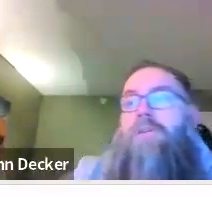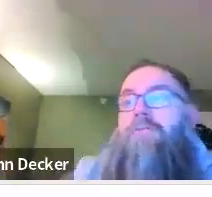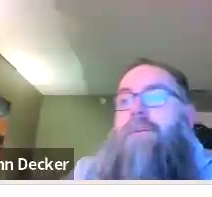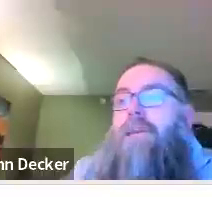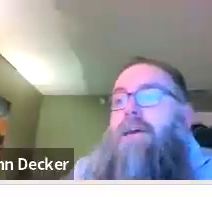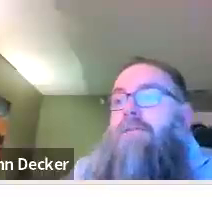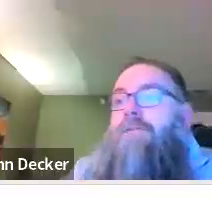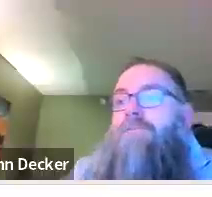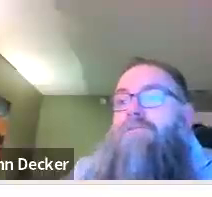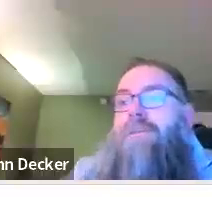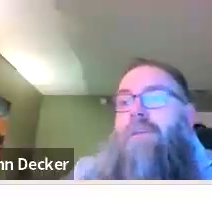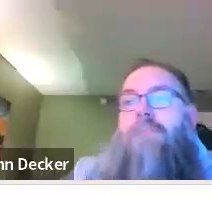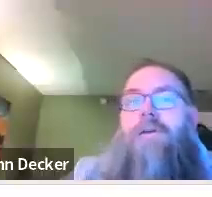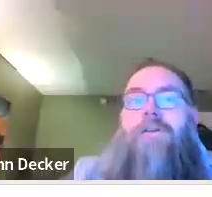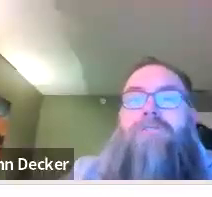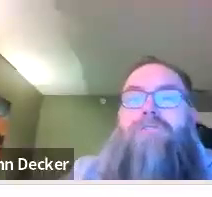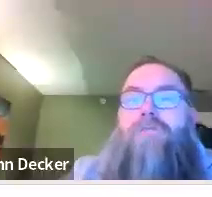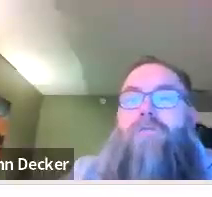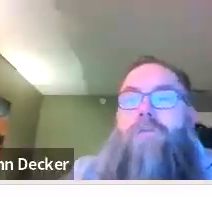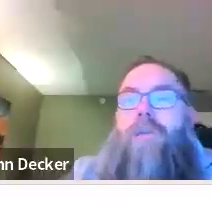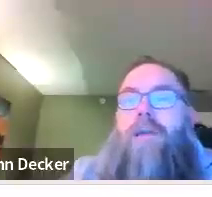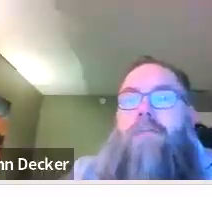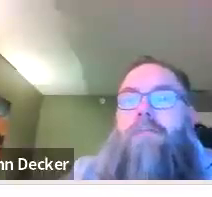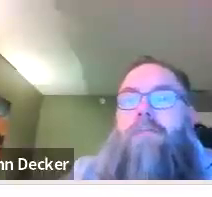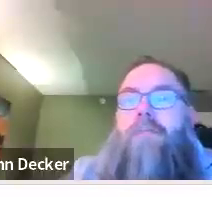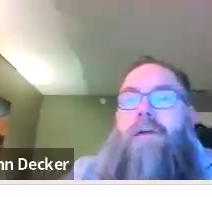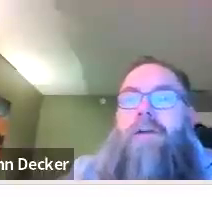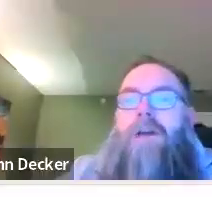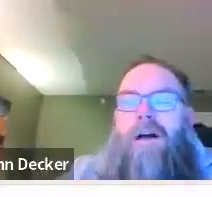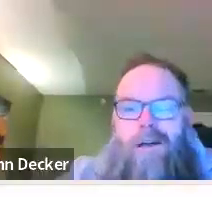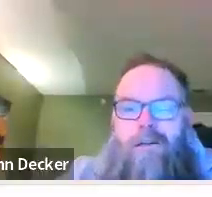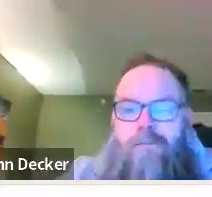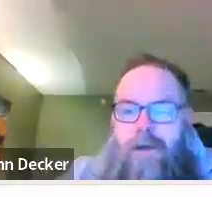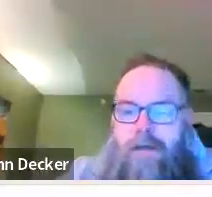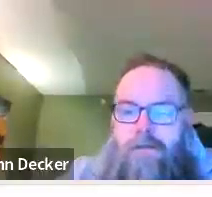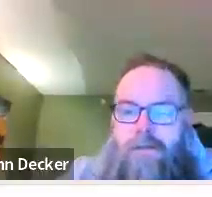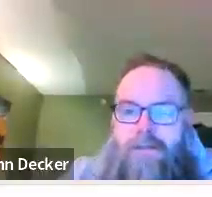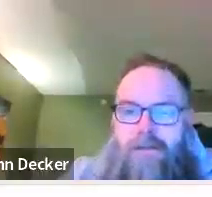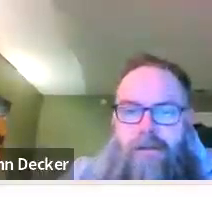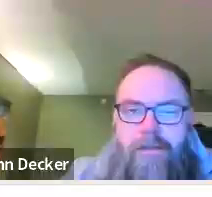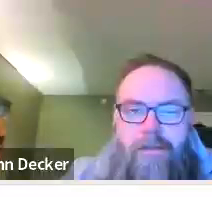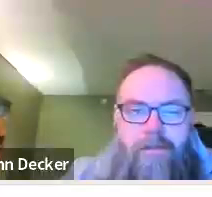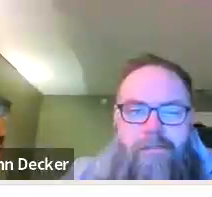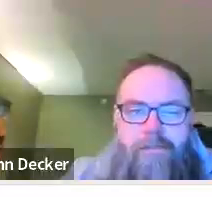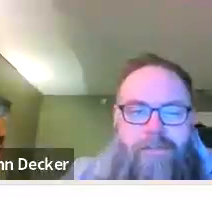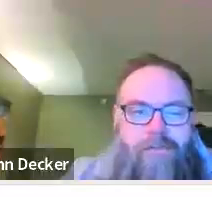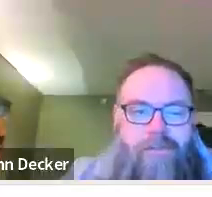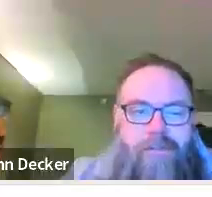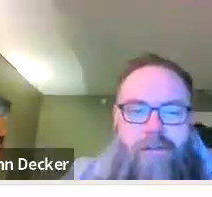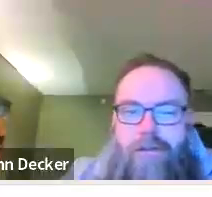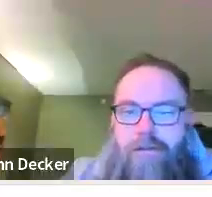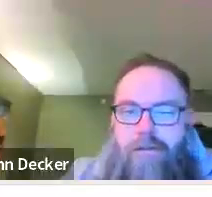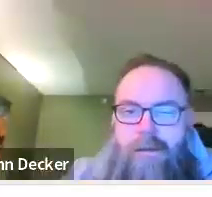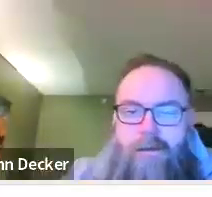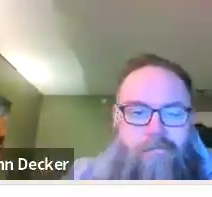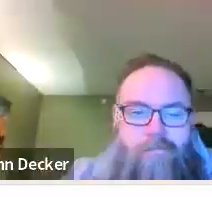meetings are open to the public and held from 2 p.m. to 4 p.m. I don't know. I thought I saw Carly on here, but I'm not sure if